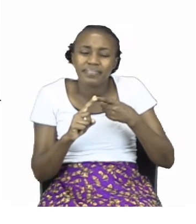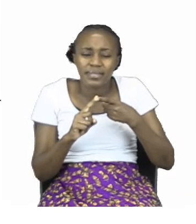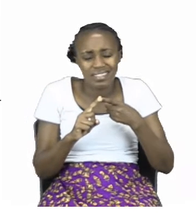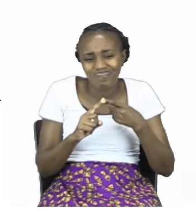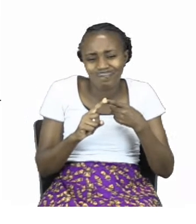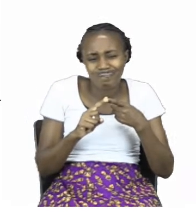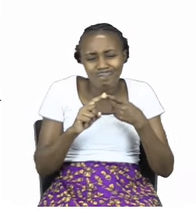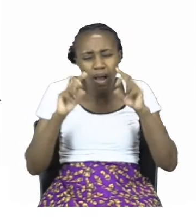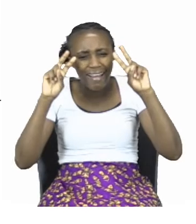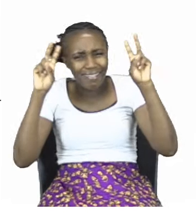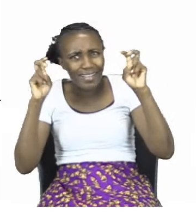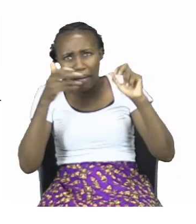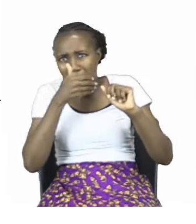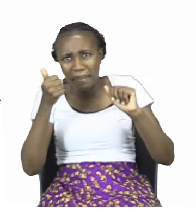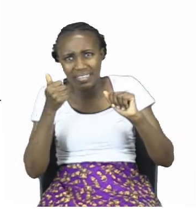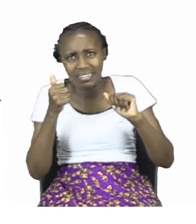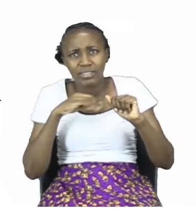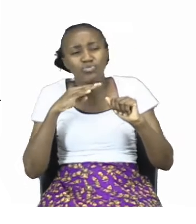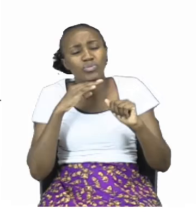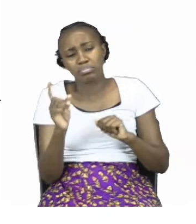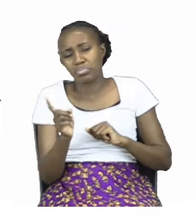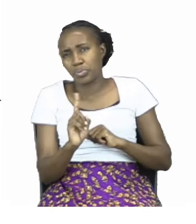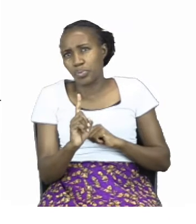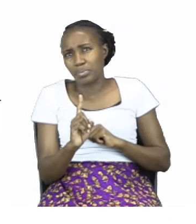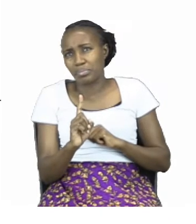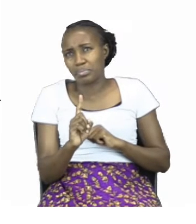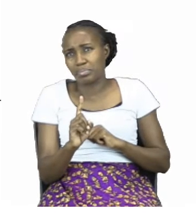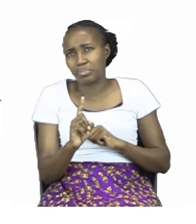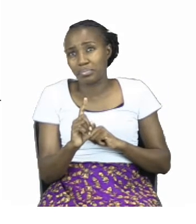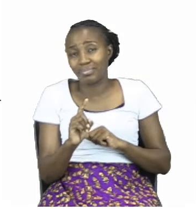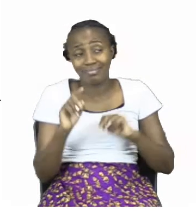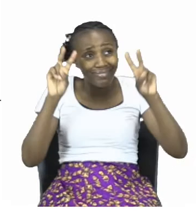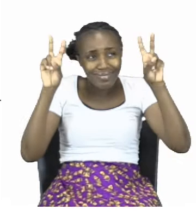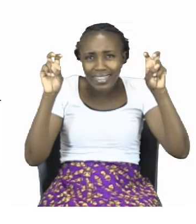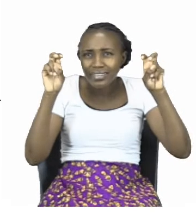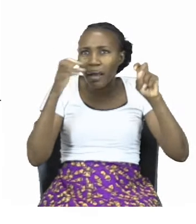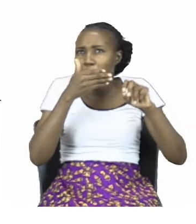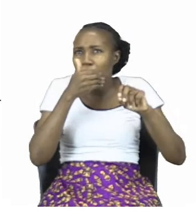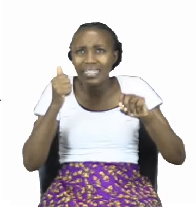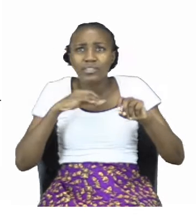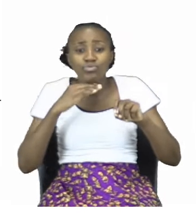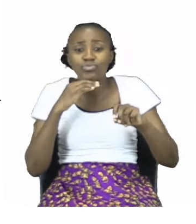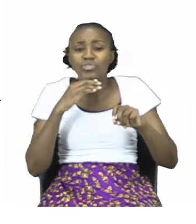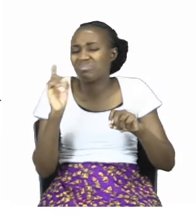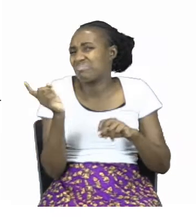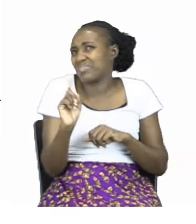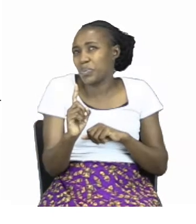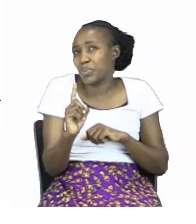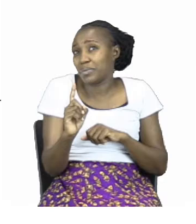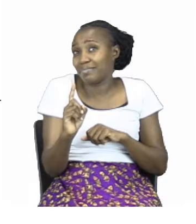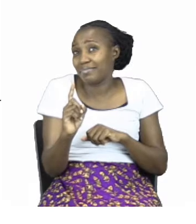would be a good title for this story? What would be